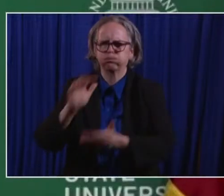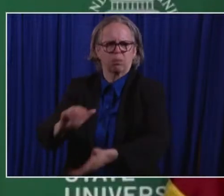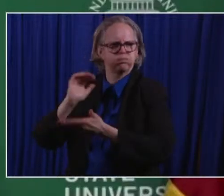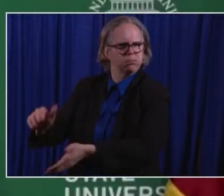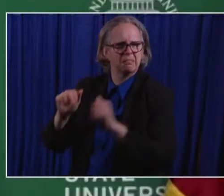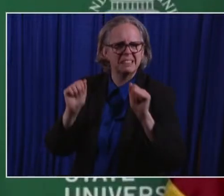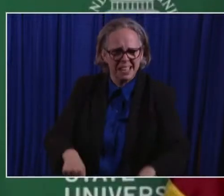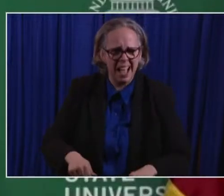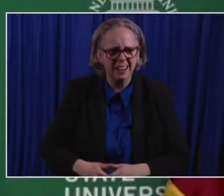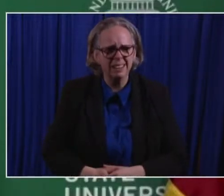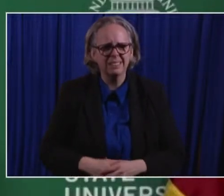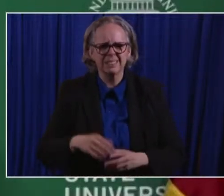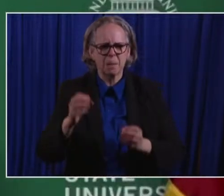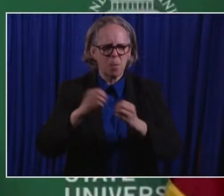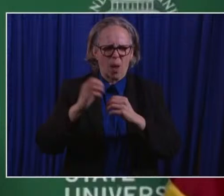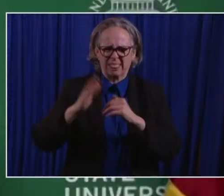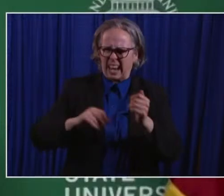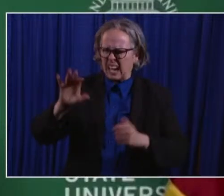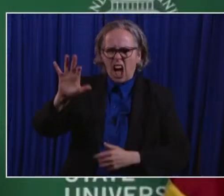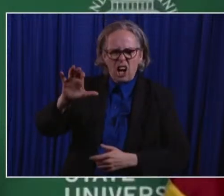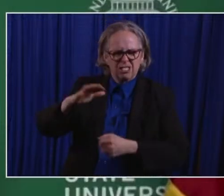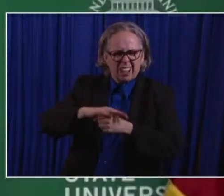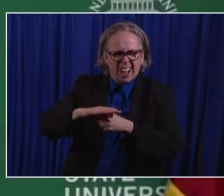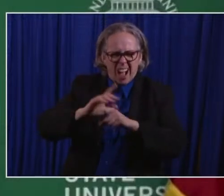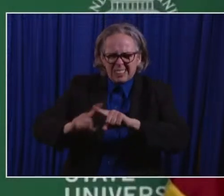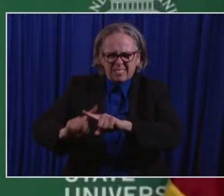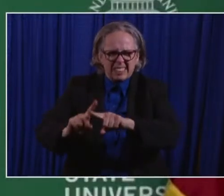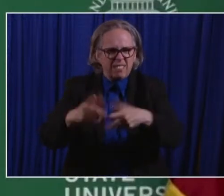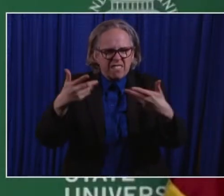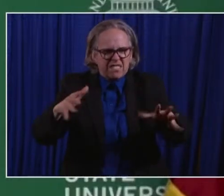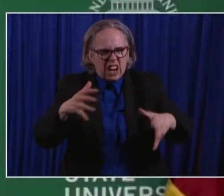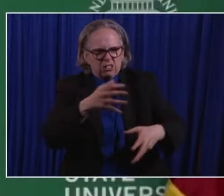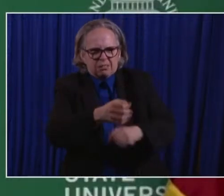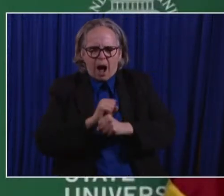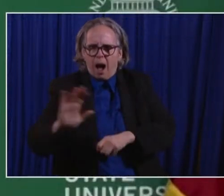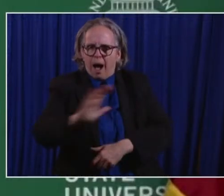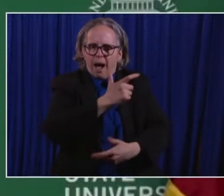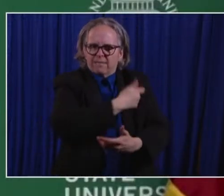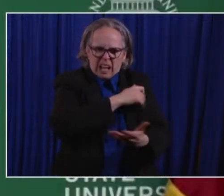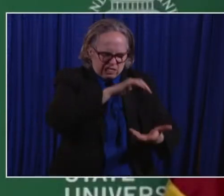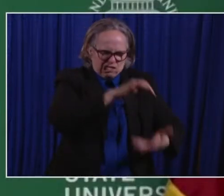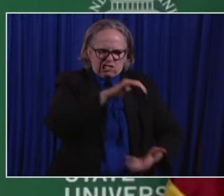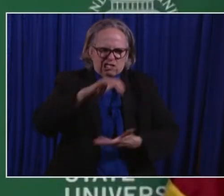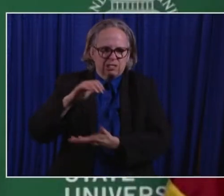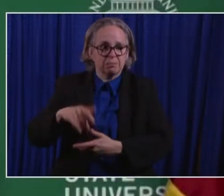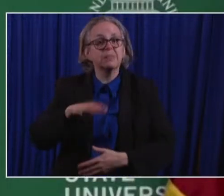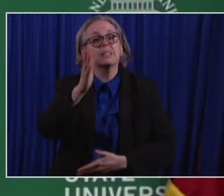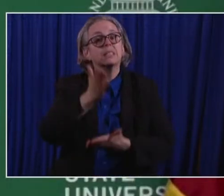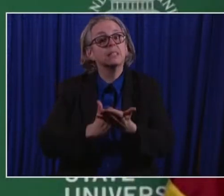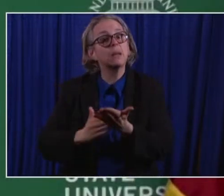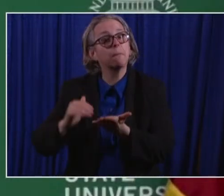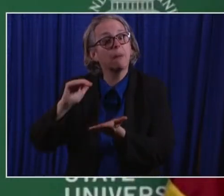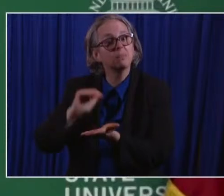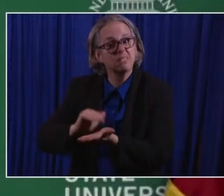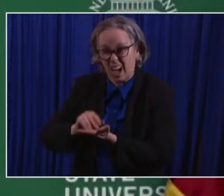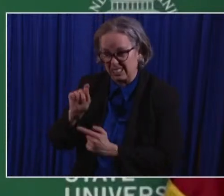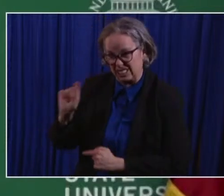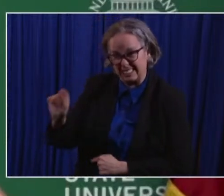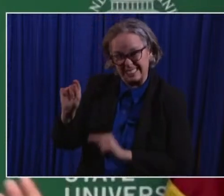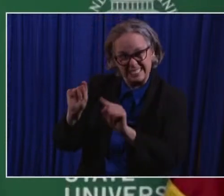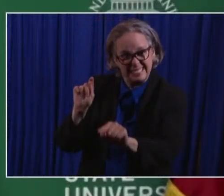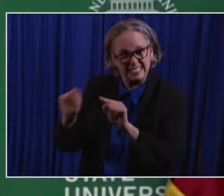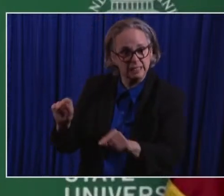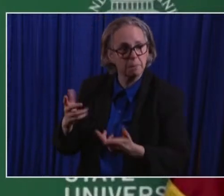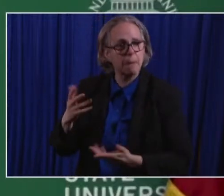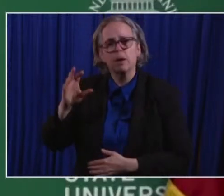go through, I looked at the numbers after 6 days, and we had some doctors who went through 50. Okay, but that's